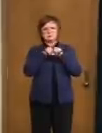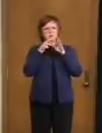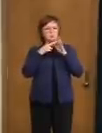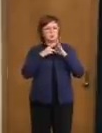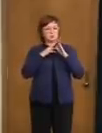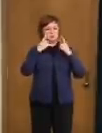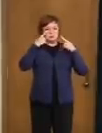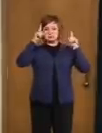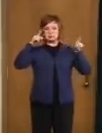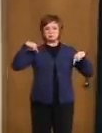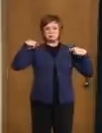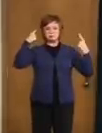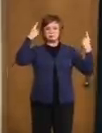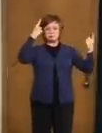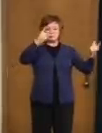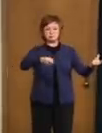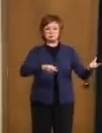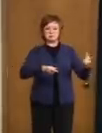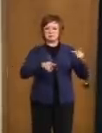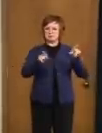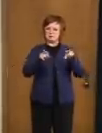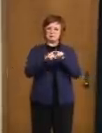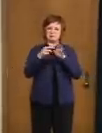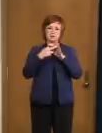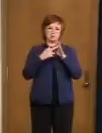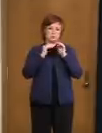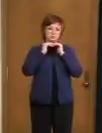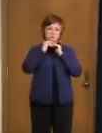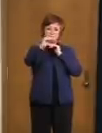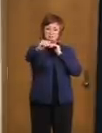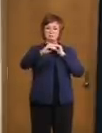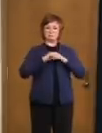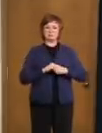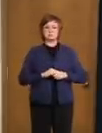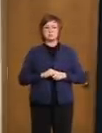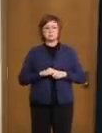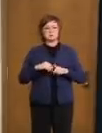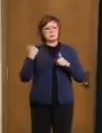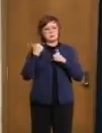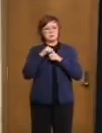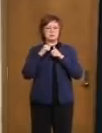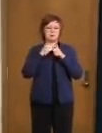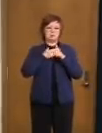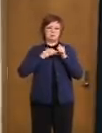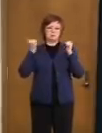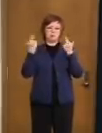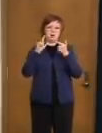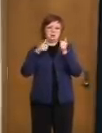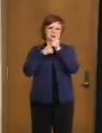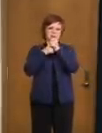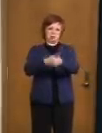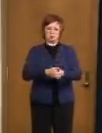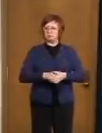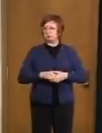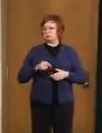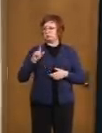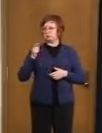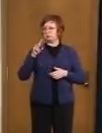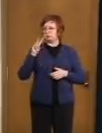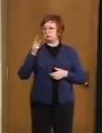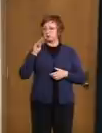in the past. They remain the same. It's just reminding all of us to comply with them. Do you have a follow-up,